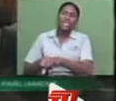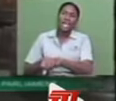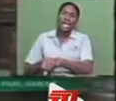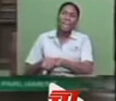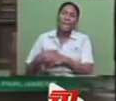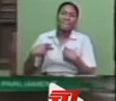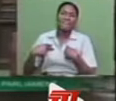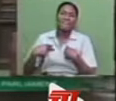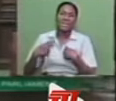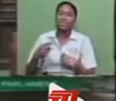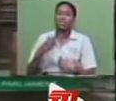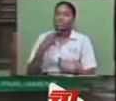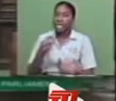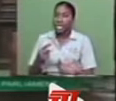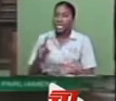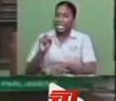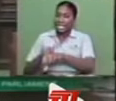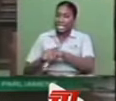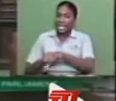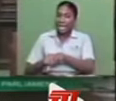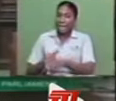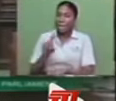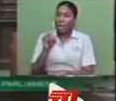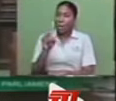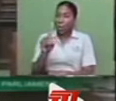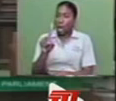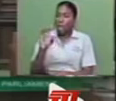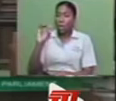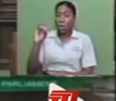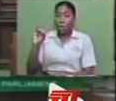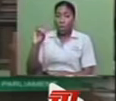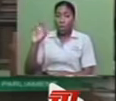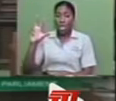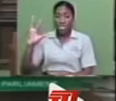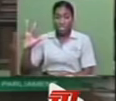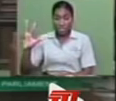1:03. I'm sorry. At 1:03, your time will expire.